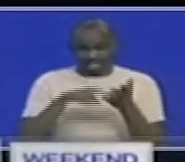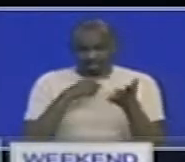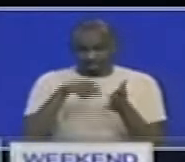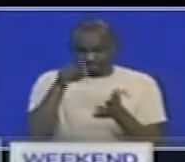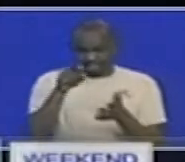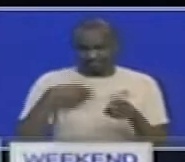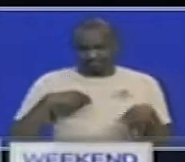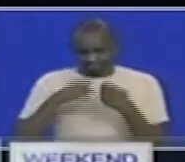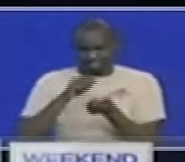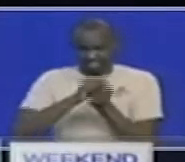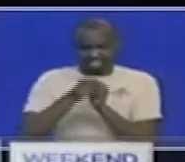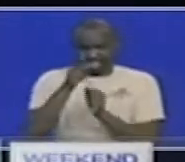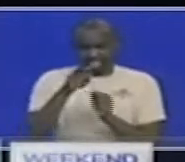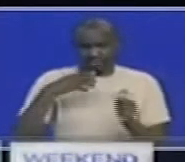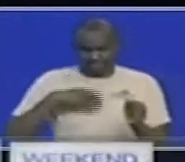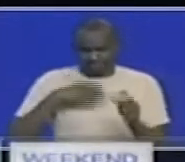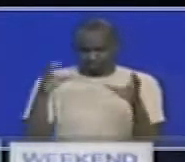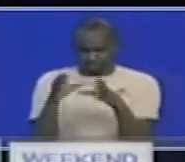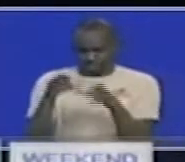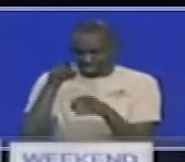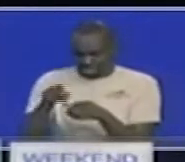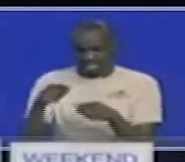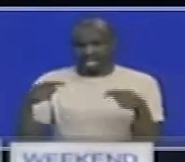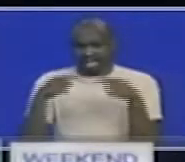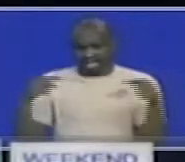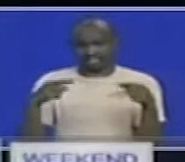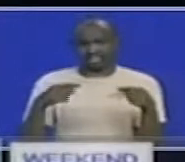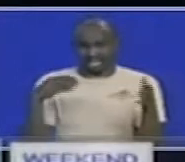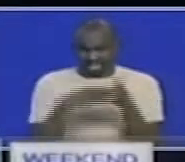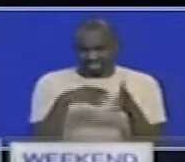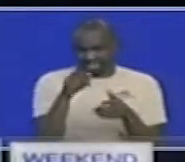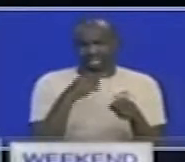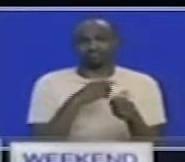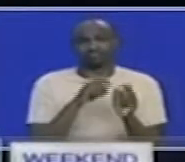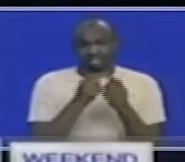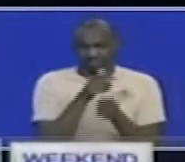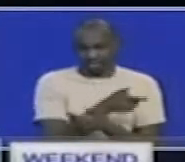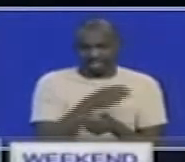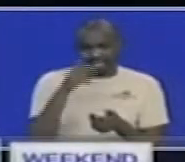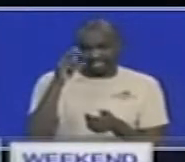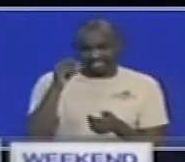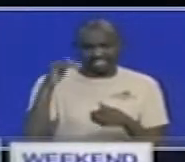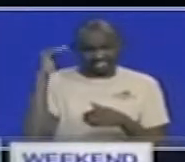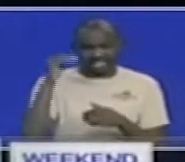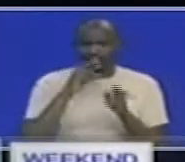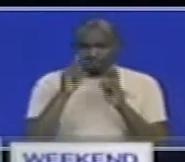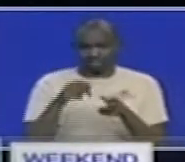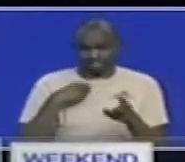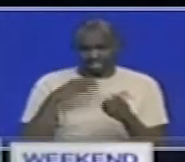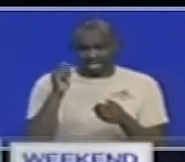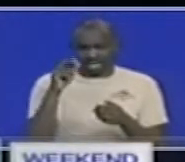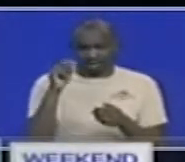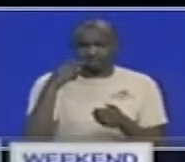animosity by inciting those from their communities against their perceived rivals. KTN's senior reporter Carol Nderi has